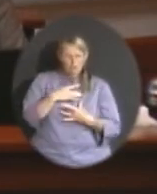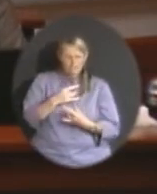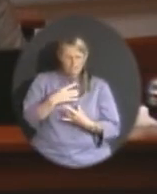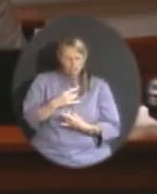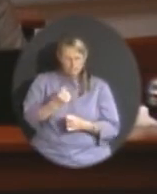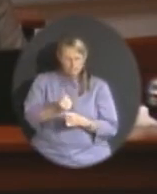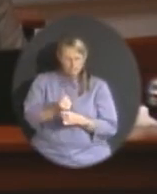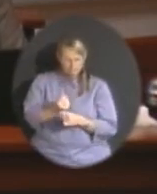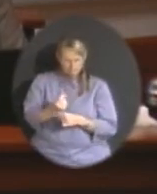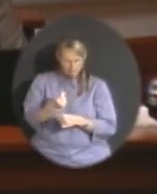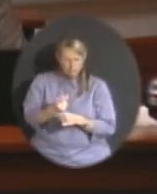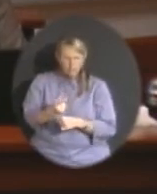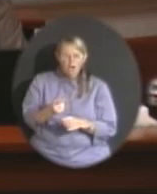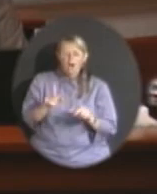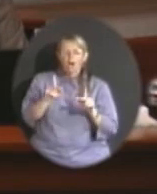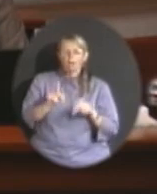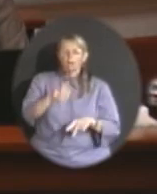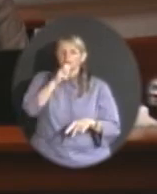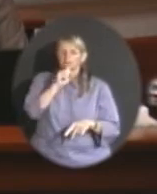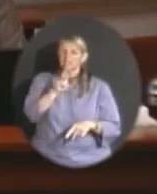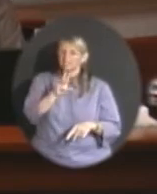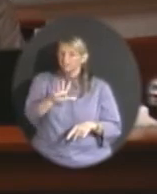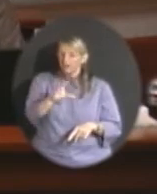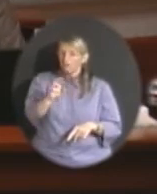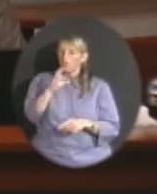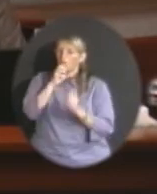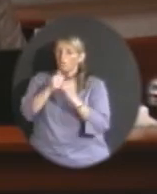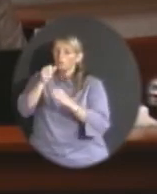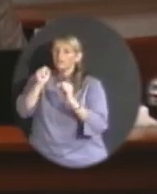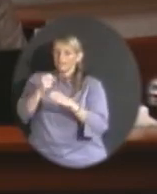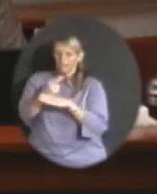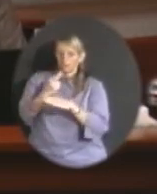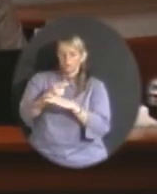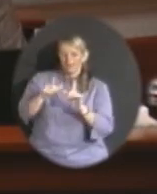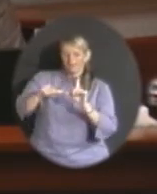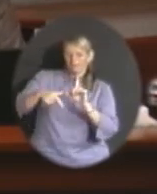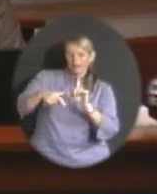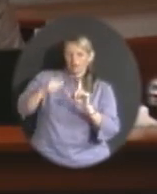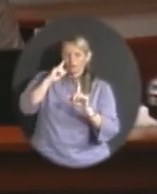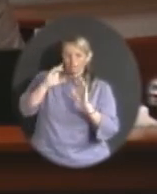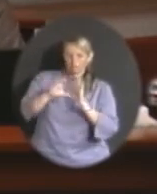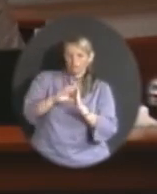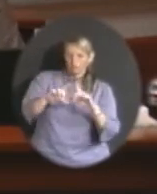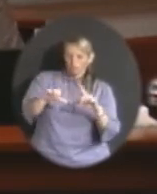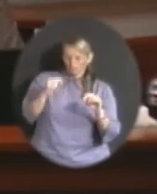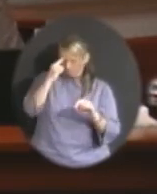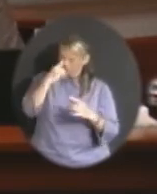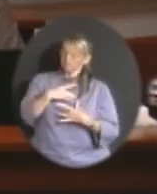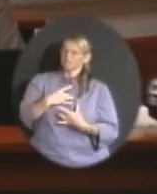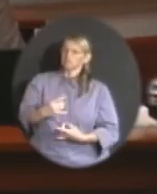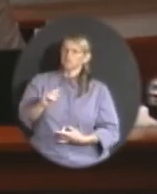persons 65 or older can use an expired photo card, which I thought was really interesting.